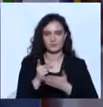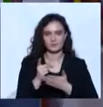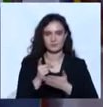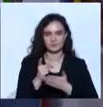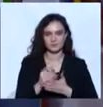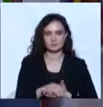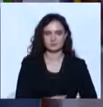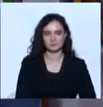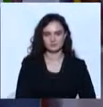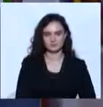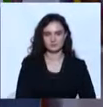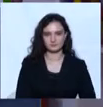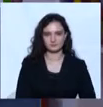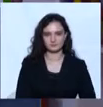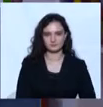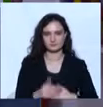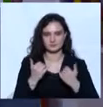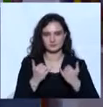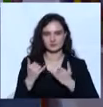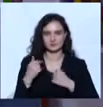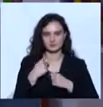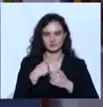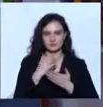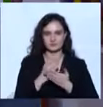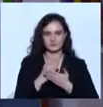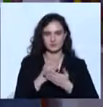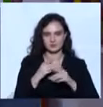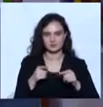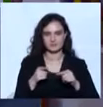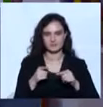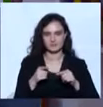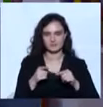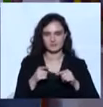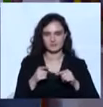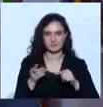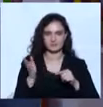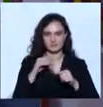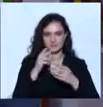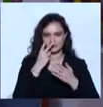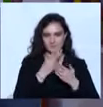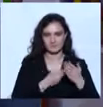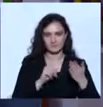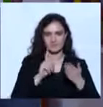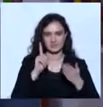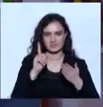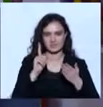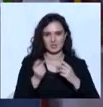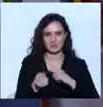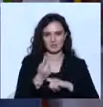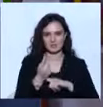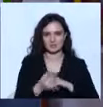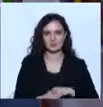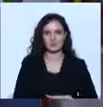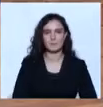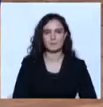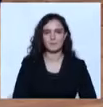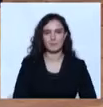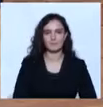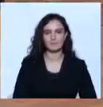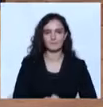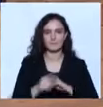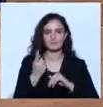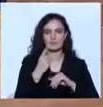Fang yourself. For now, we are almost out of time, so let's review what we discussed.